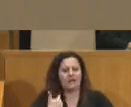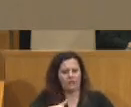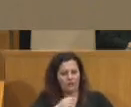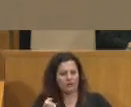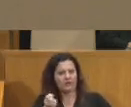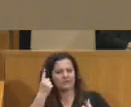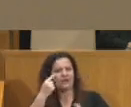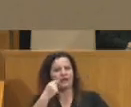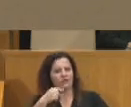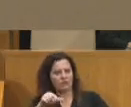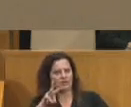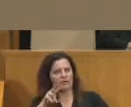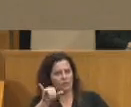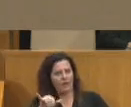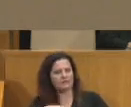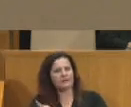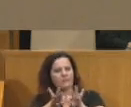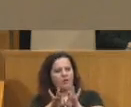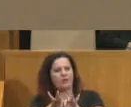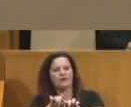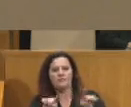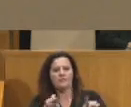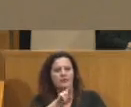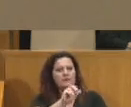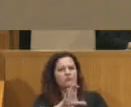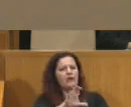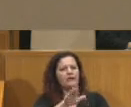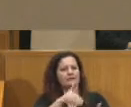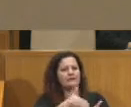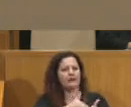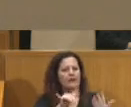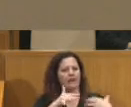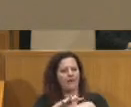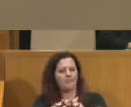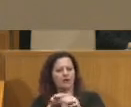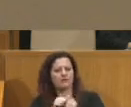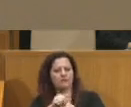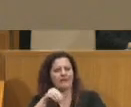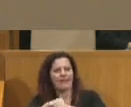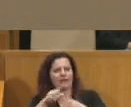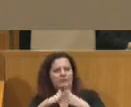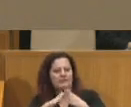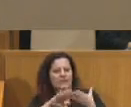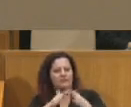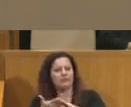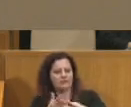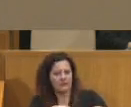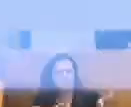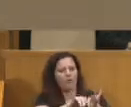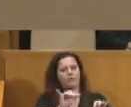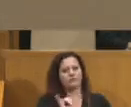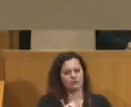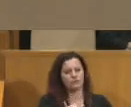with you. But if you can't, you shouldn't come. We need to make sure that as a community that we